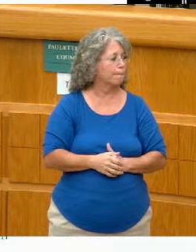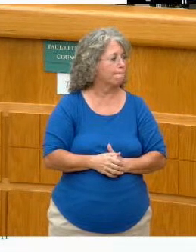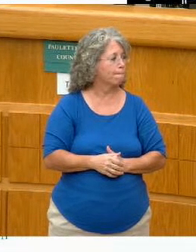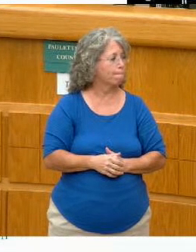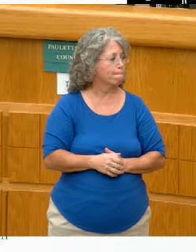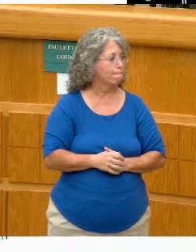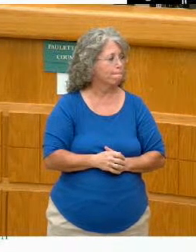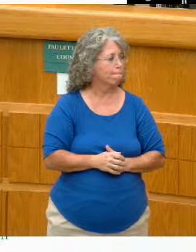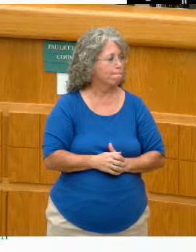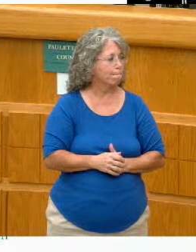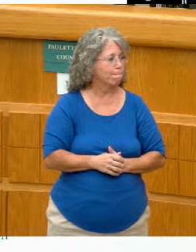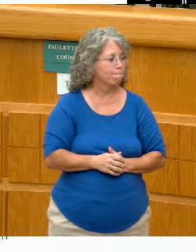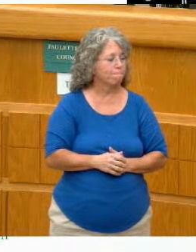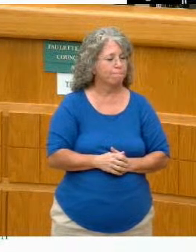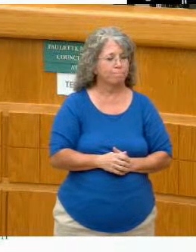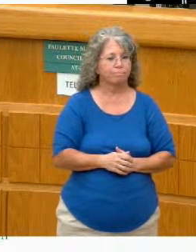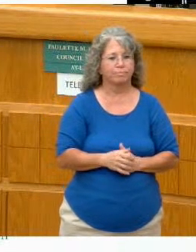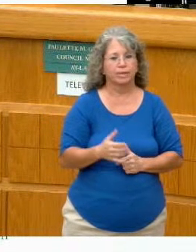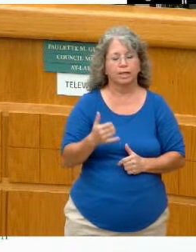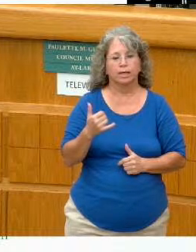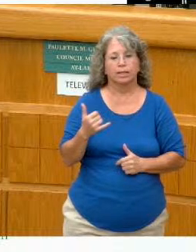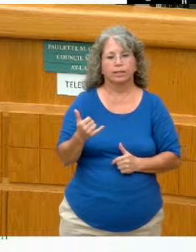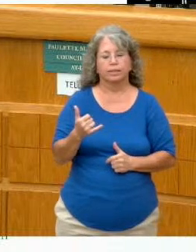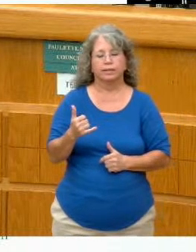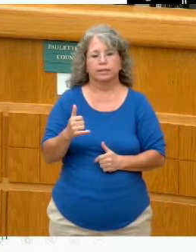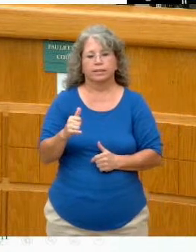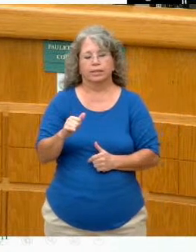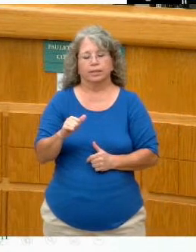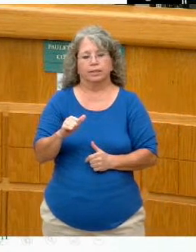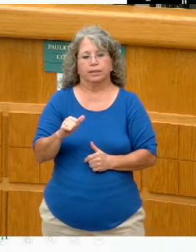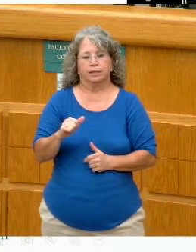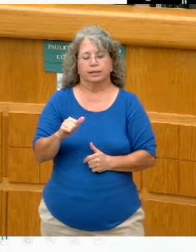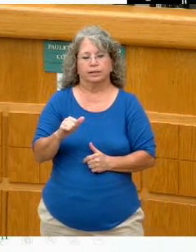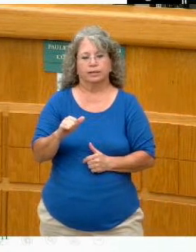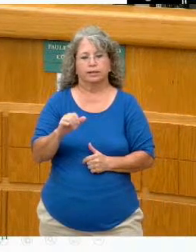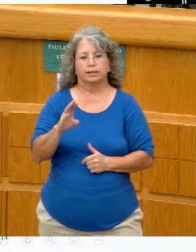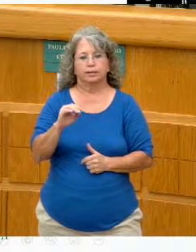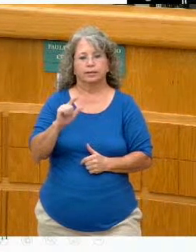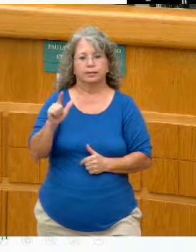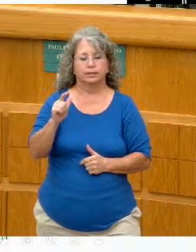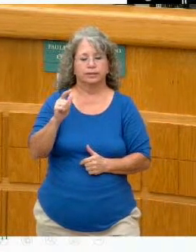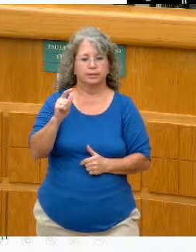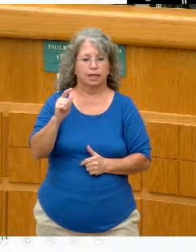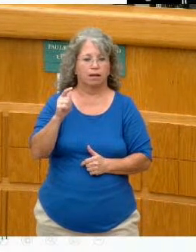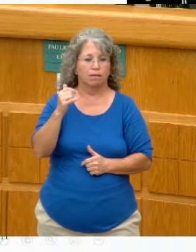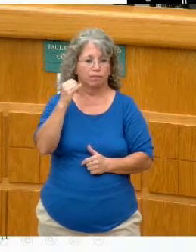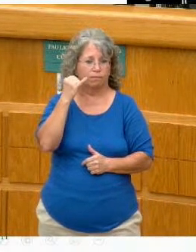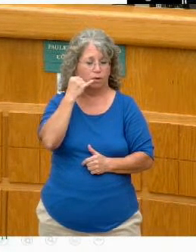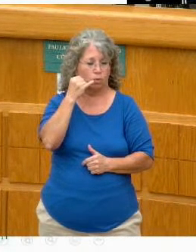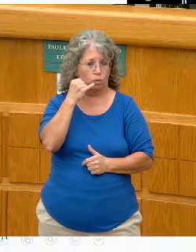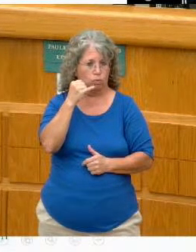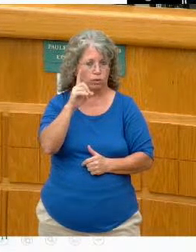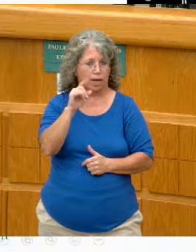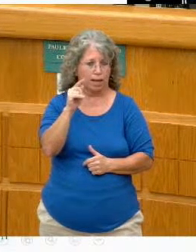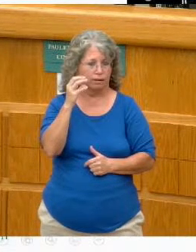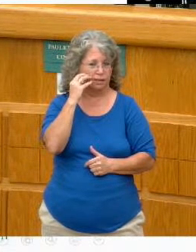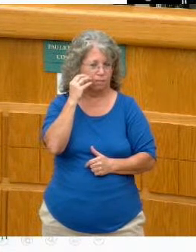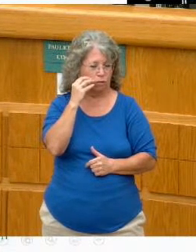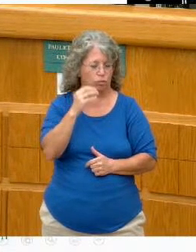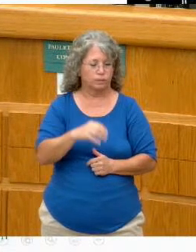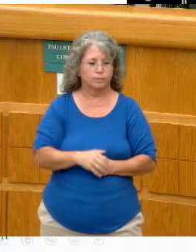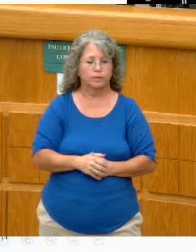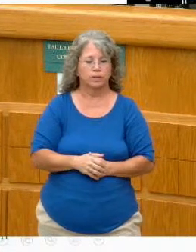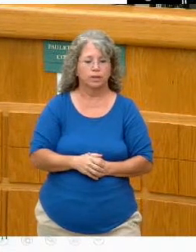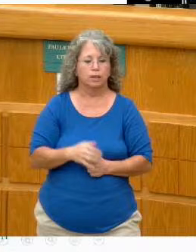Okay, moving forward to the cell phone data. With the cell phone data, we can look at foot traffic, the proportion of people leaving home,